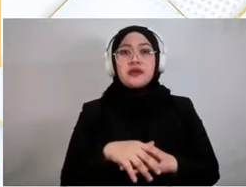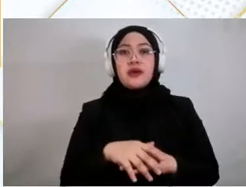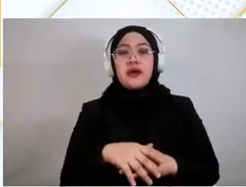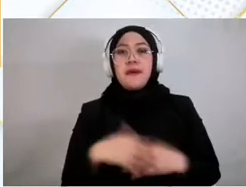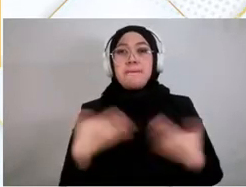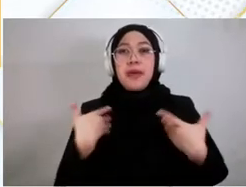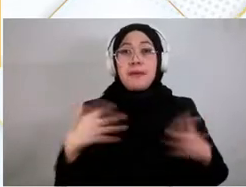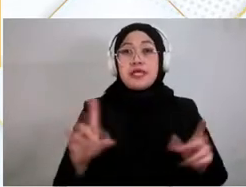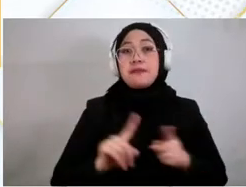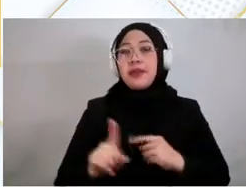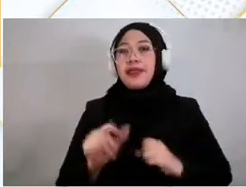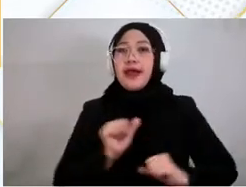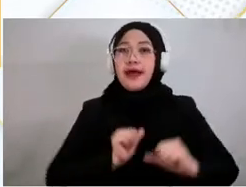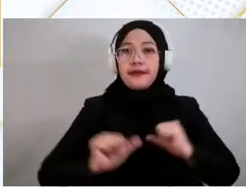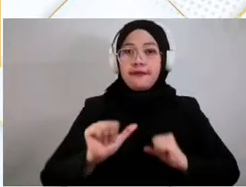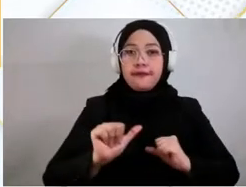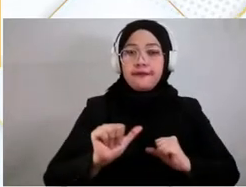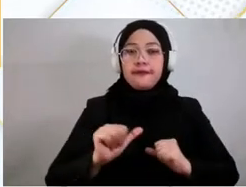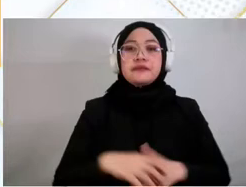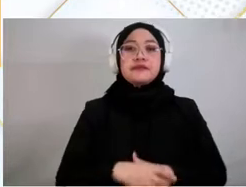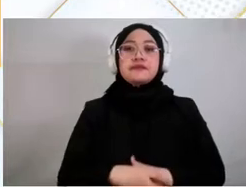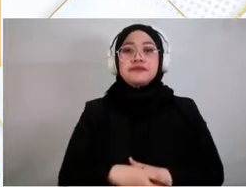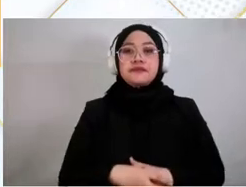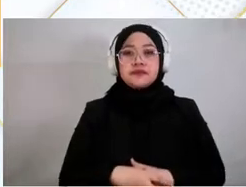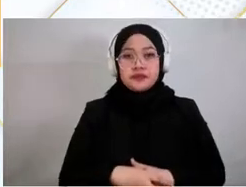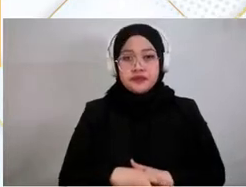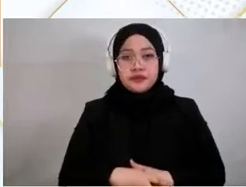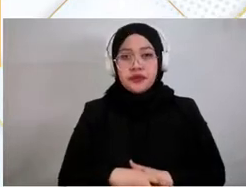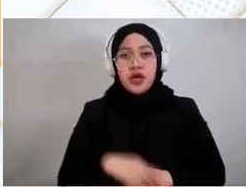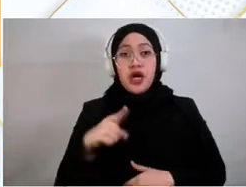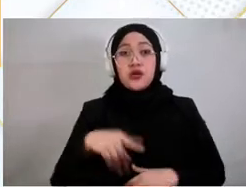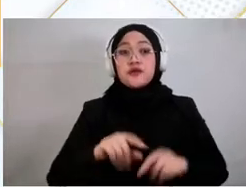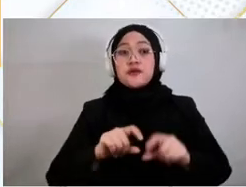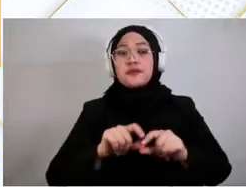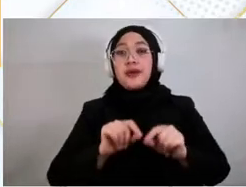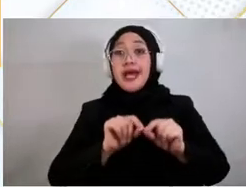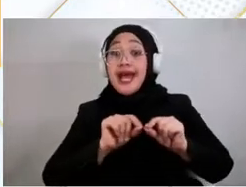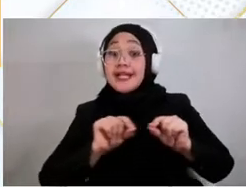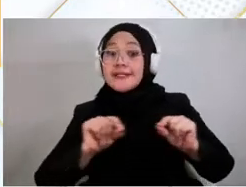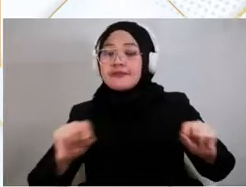all. Second of all, domestically, and I also would like to underline what